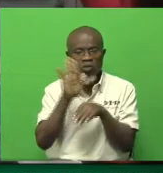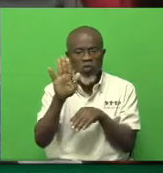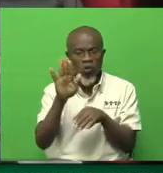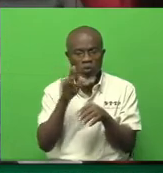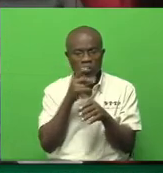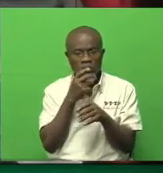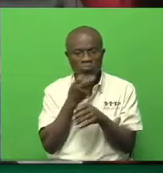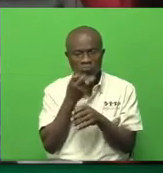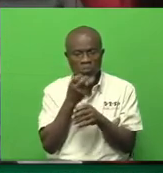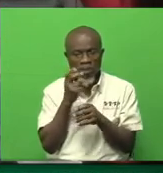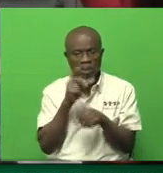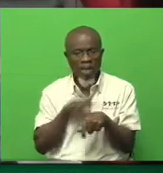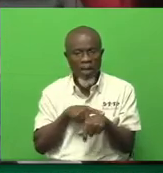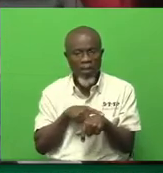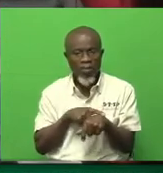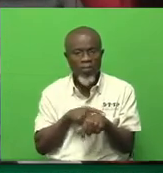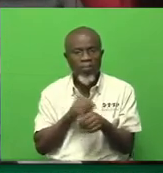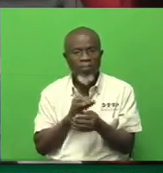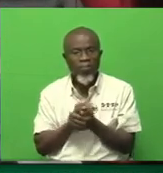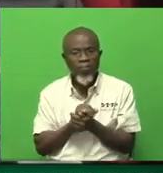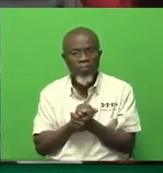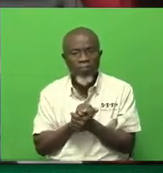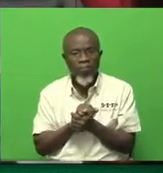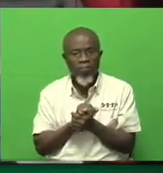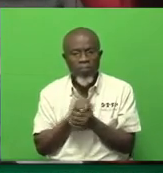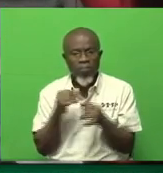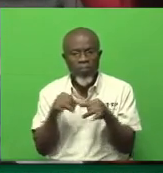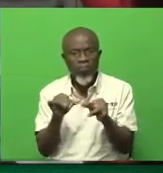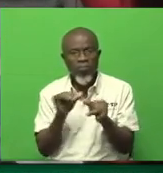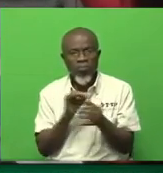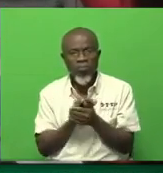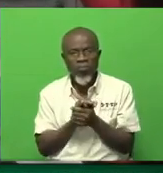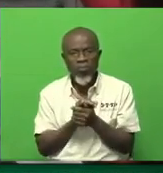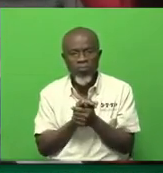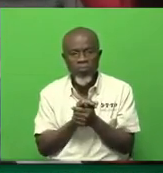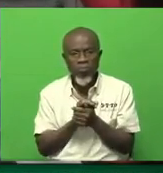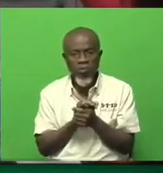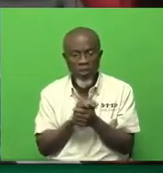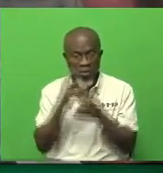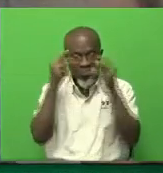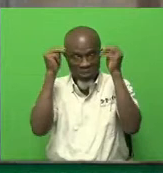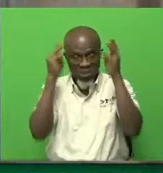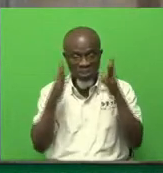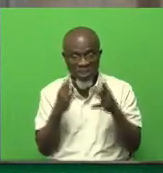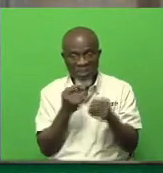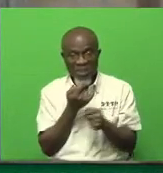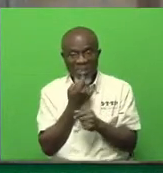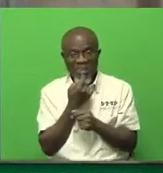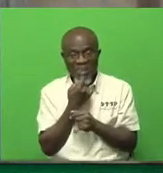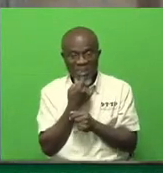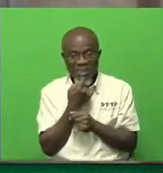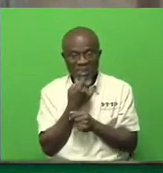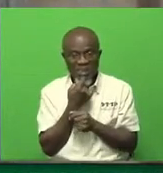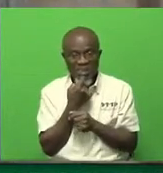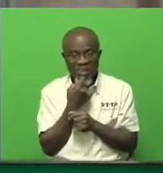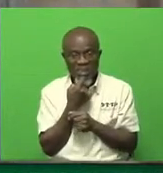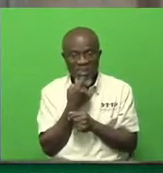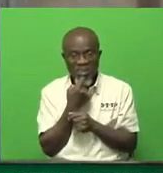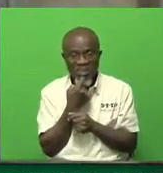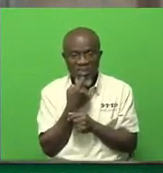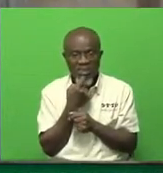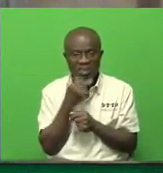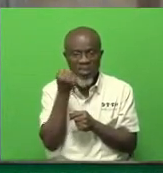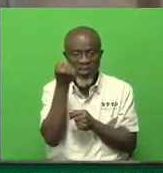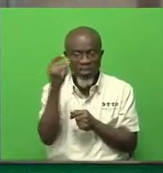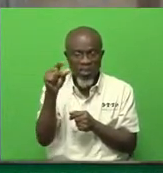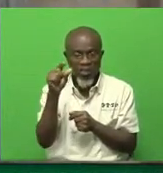you can't reveal yourself of that yes sir proceed right the minister is on record of saying the Sandy granny hospital will